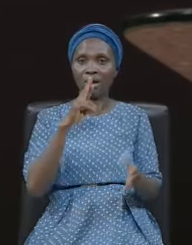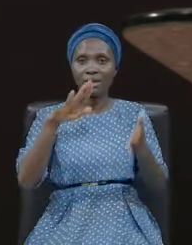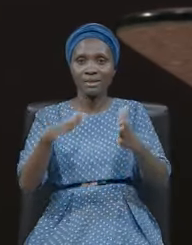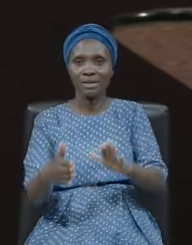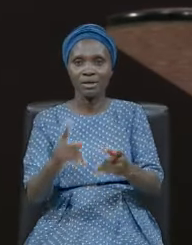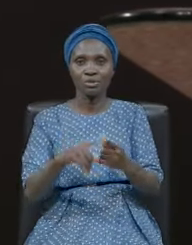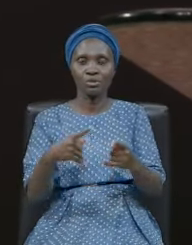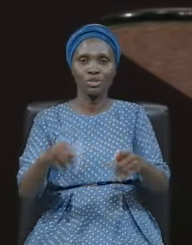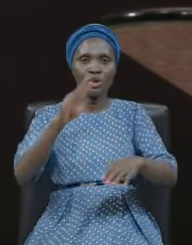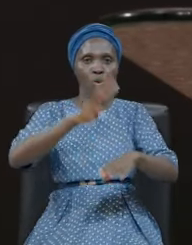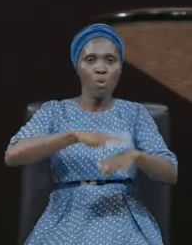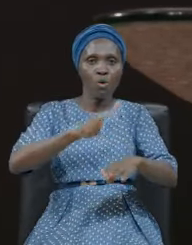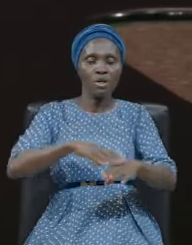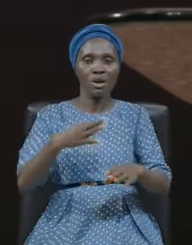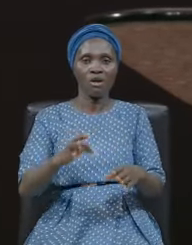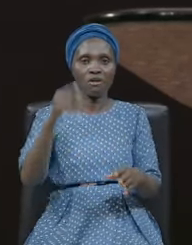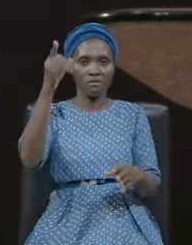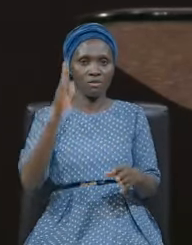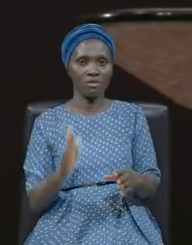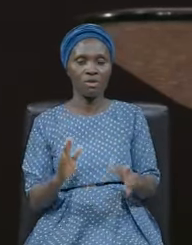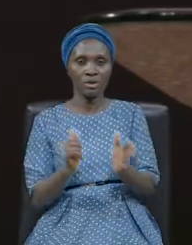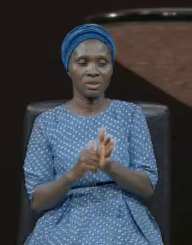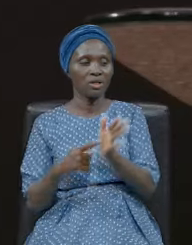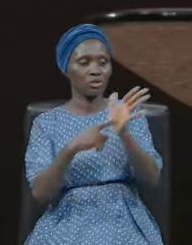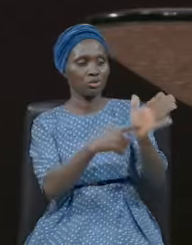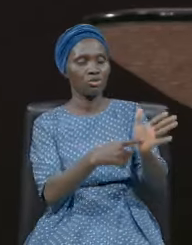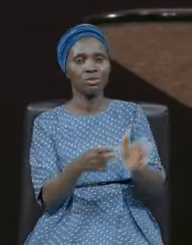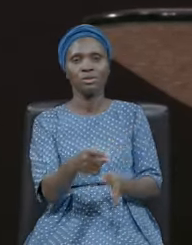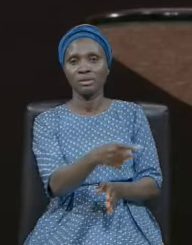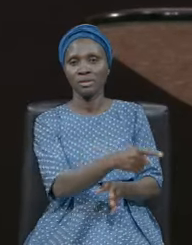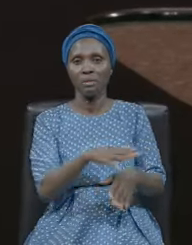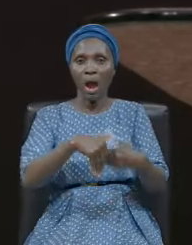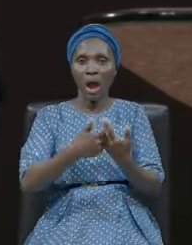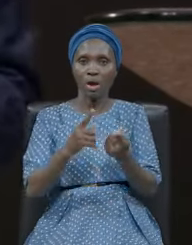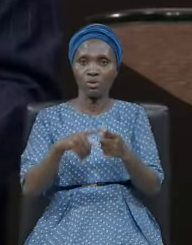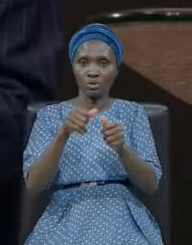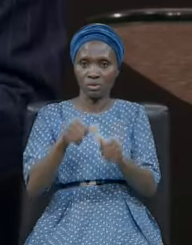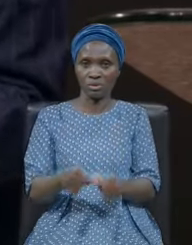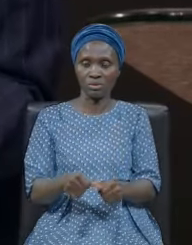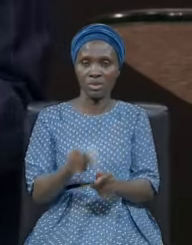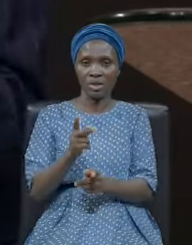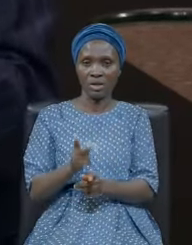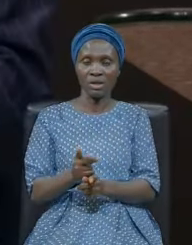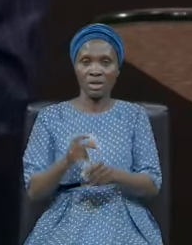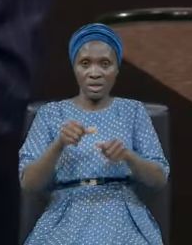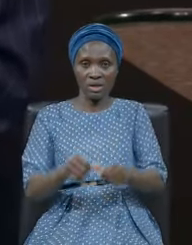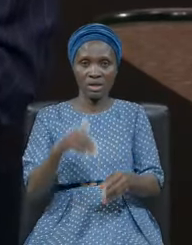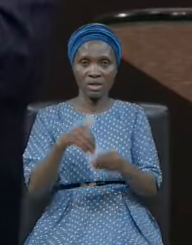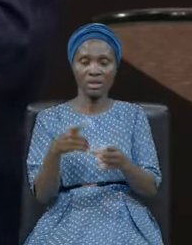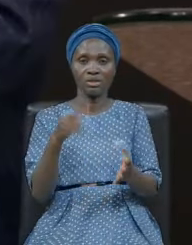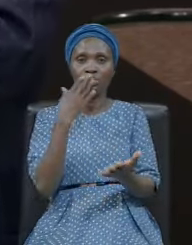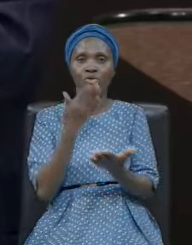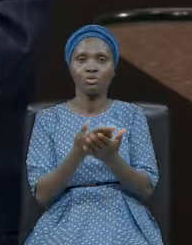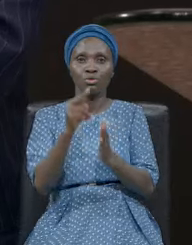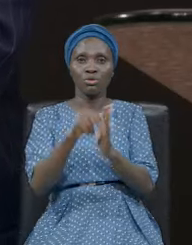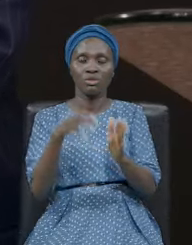God that shows us how to remain, how to abide in the goodness of God, in the